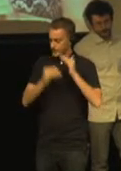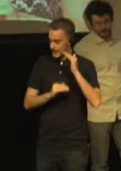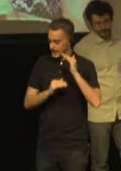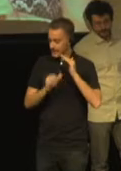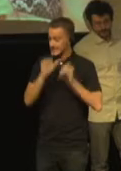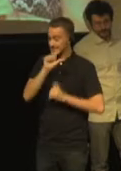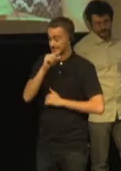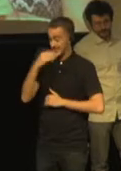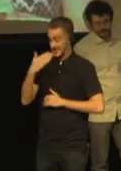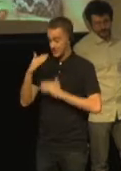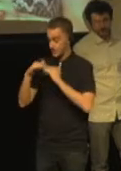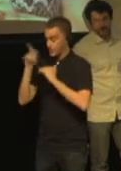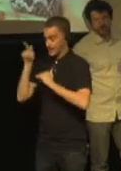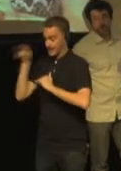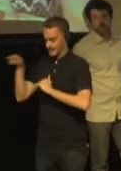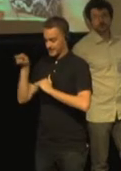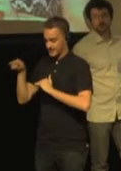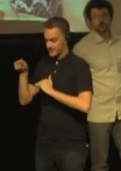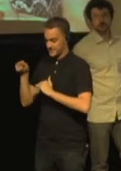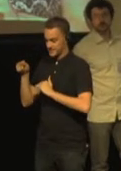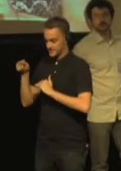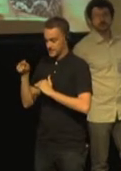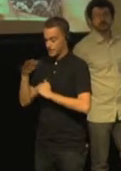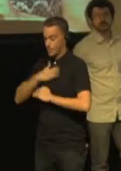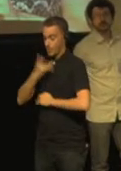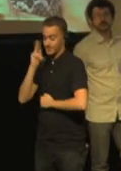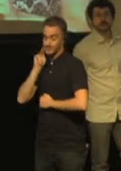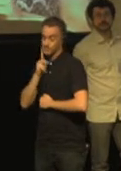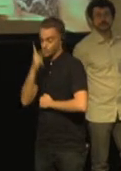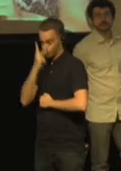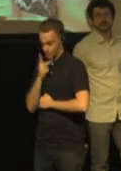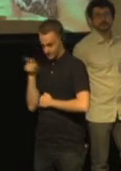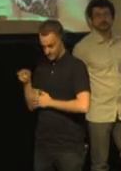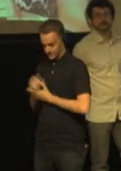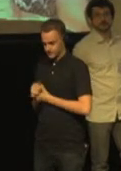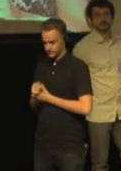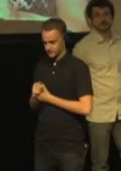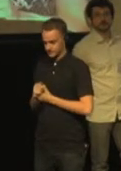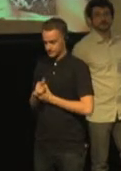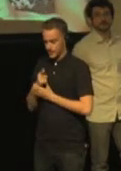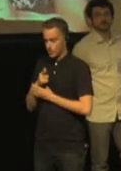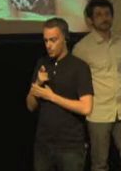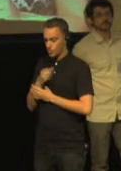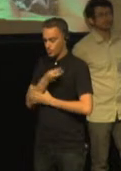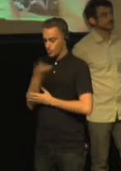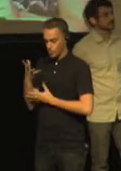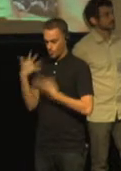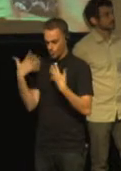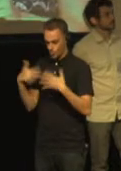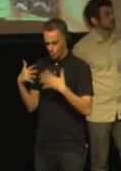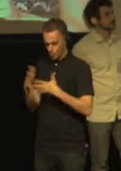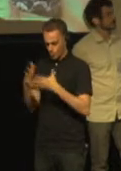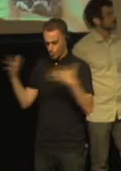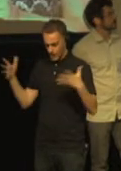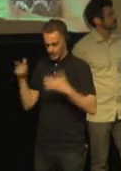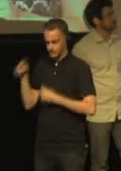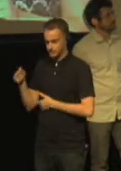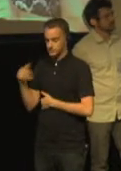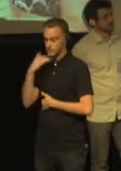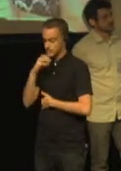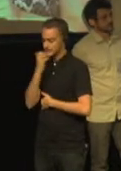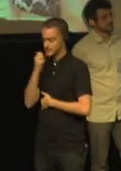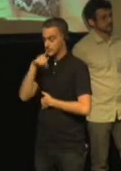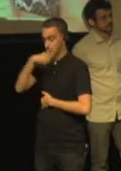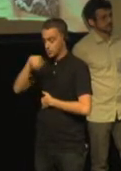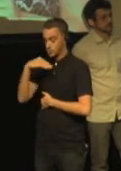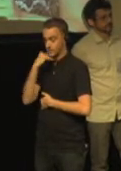research. So clearly this is a huge number. I don't know whether any of us were expecting, perhaps, for this number, but